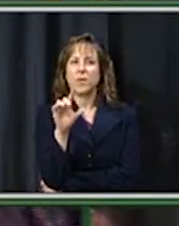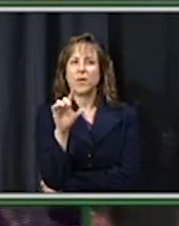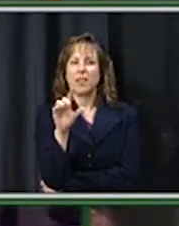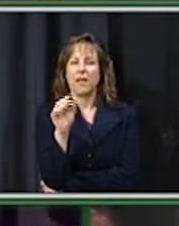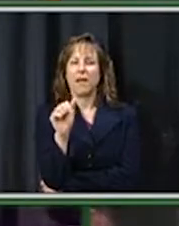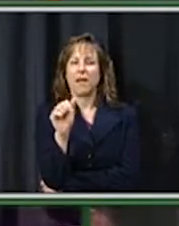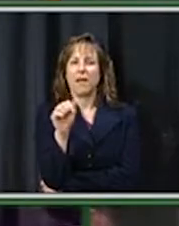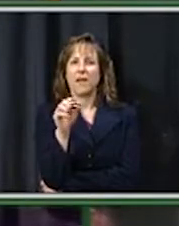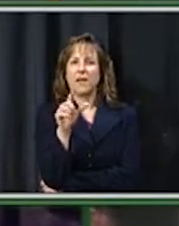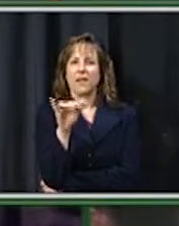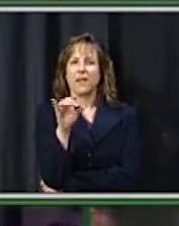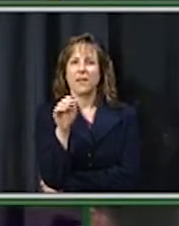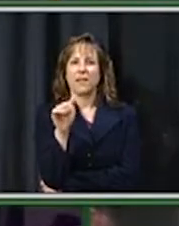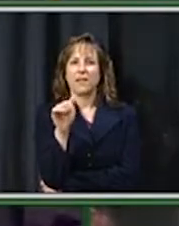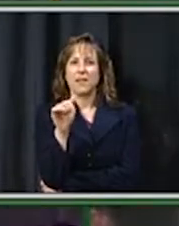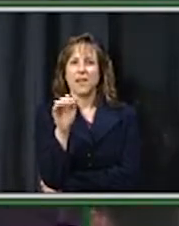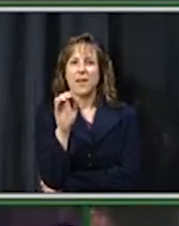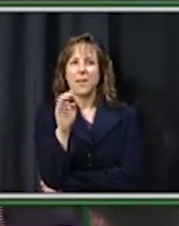Lilia Matyuk.